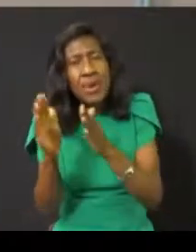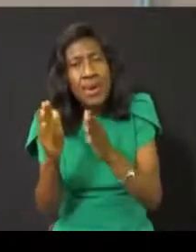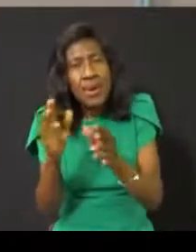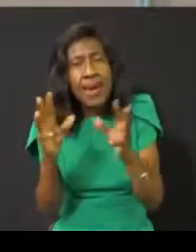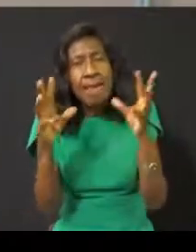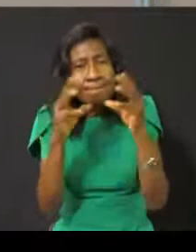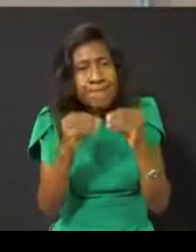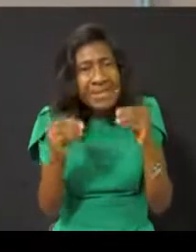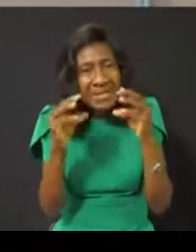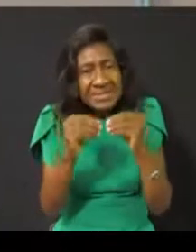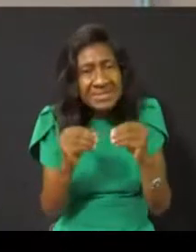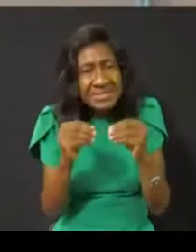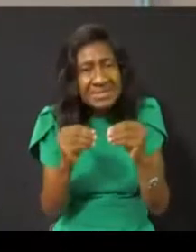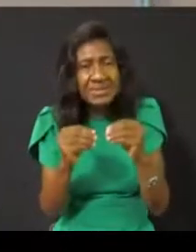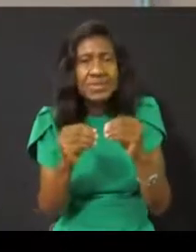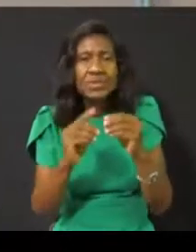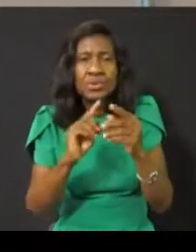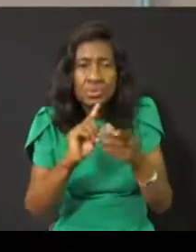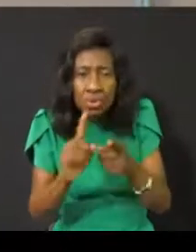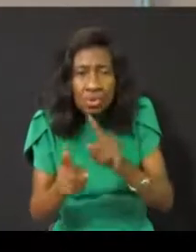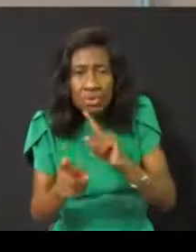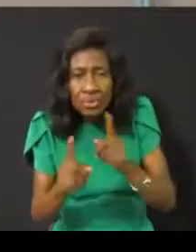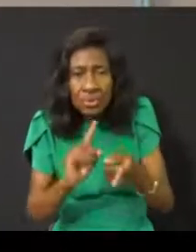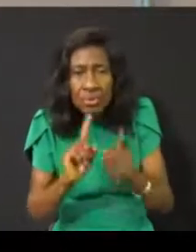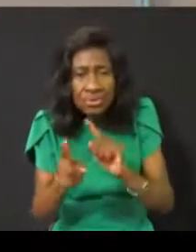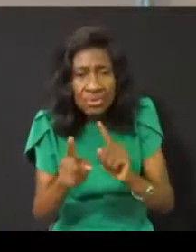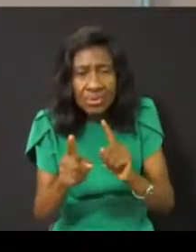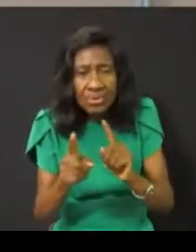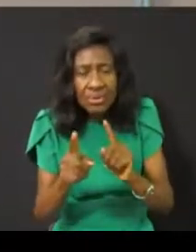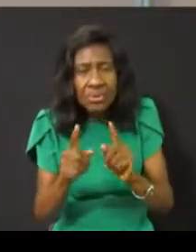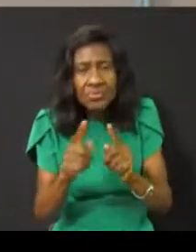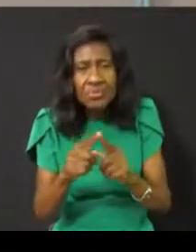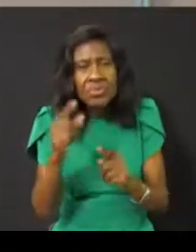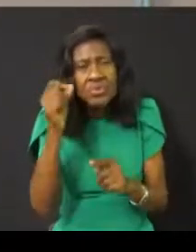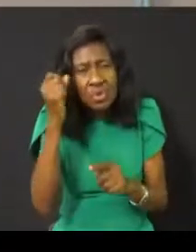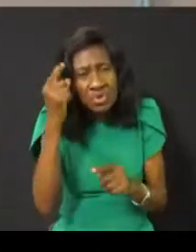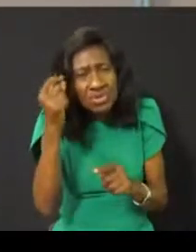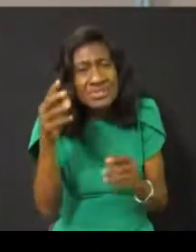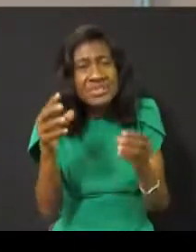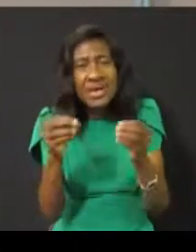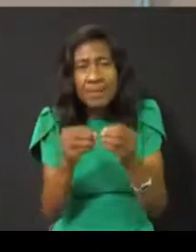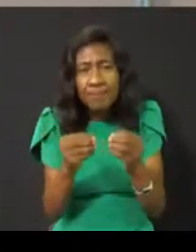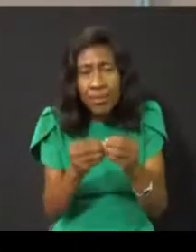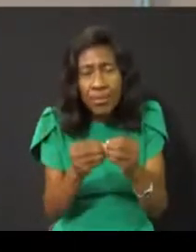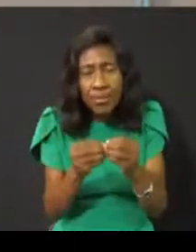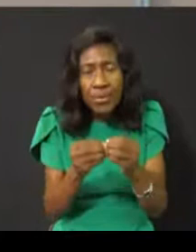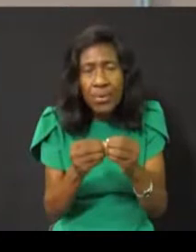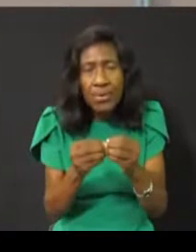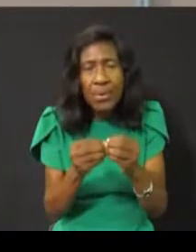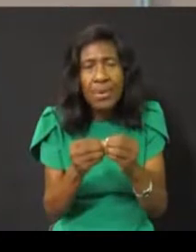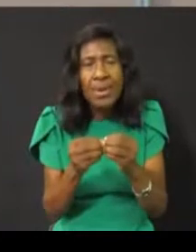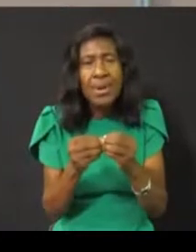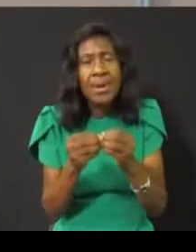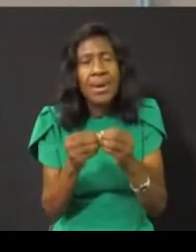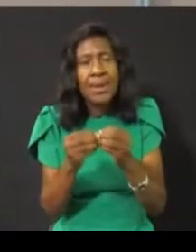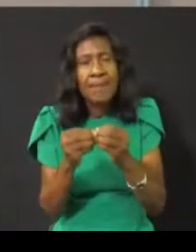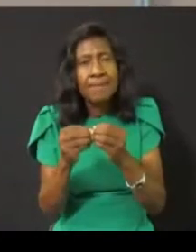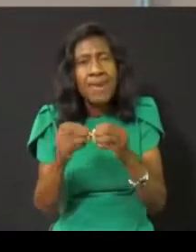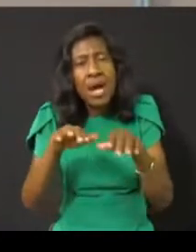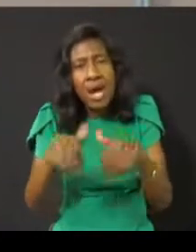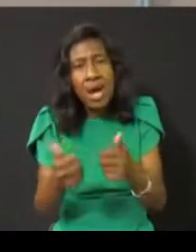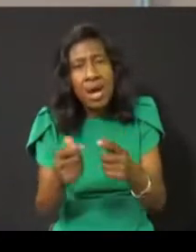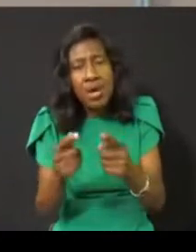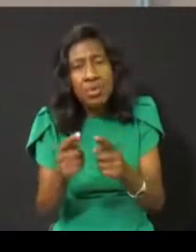to dive deeper into scenario planning and to gather feedback for further rounding out our tourism preparedness